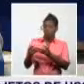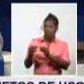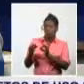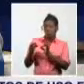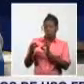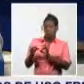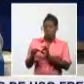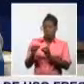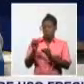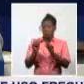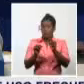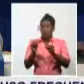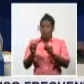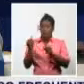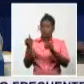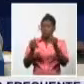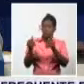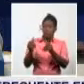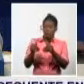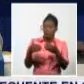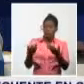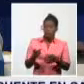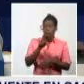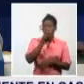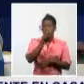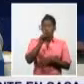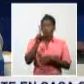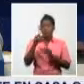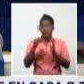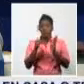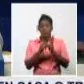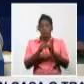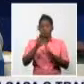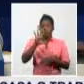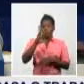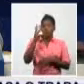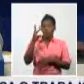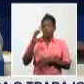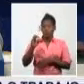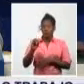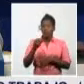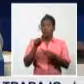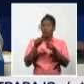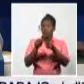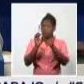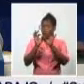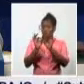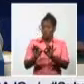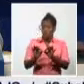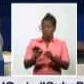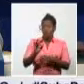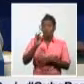the situation remains similar in terms of the presence of visitors,